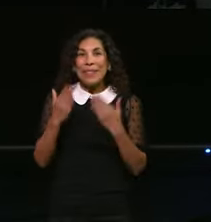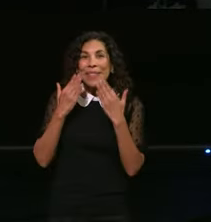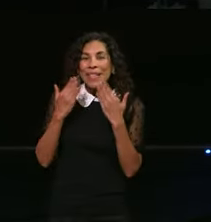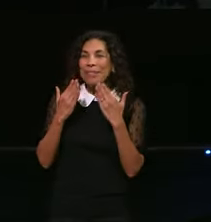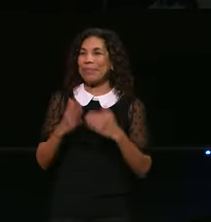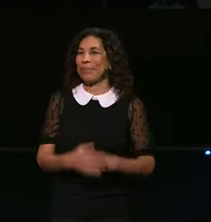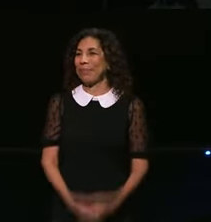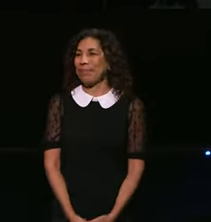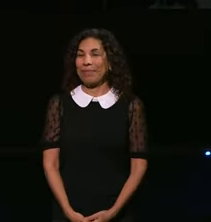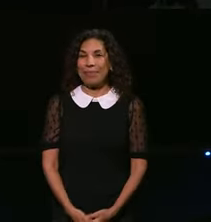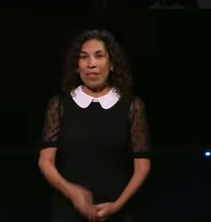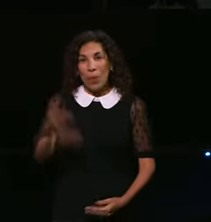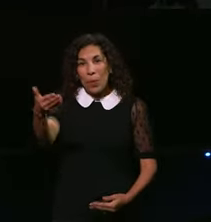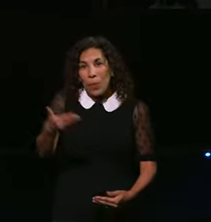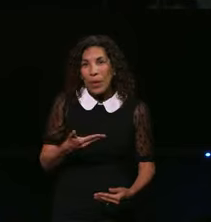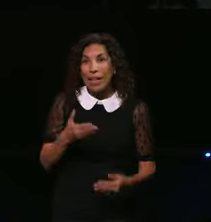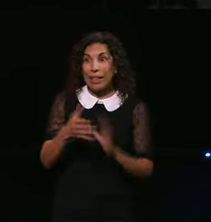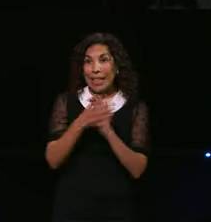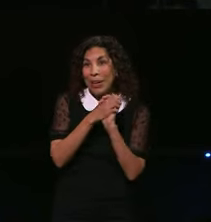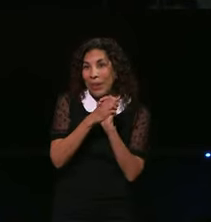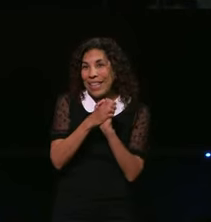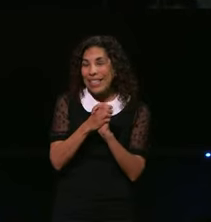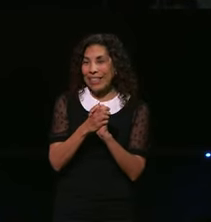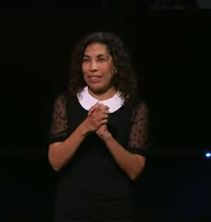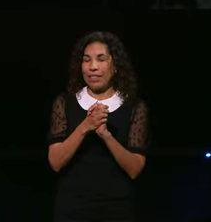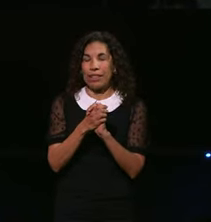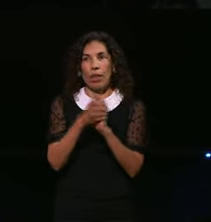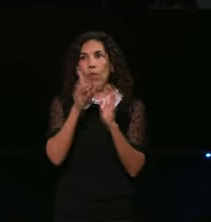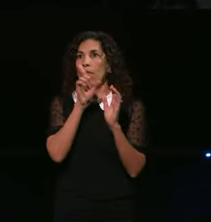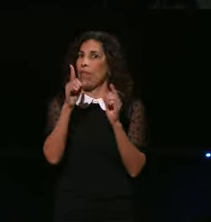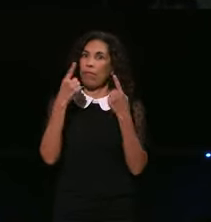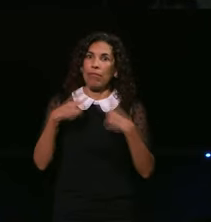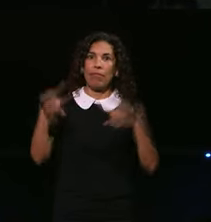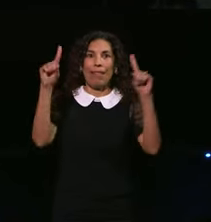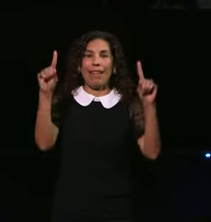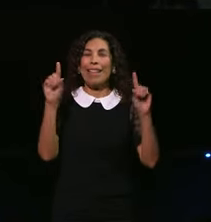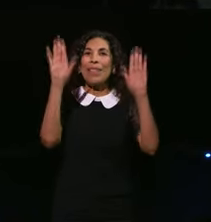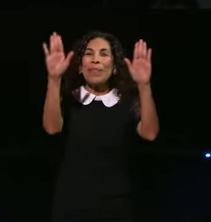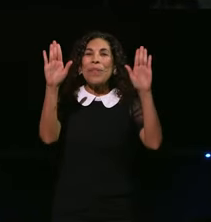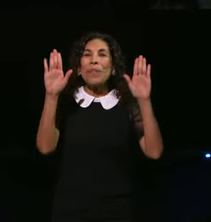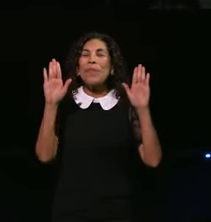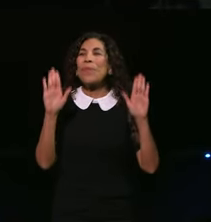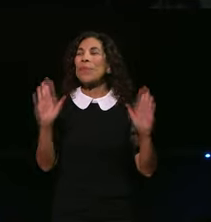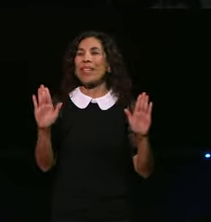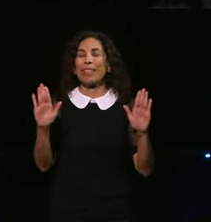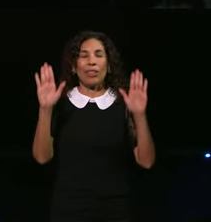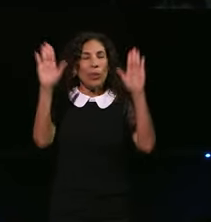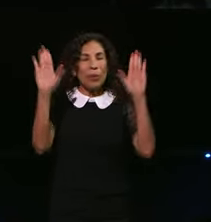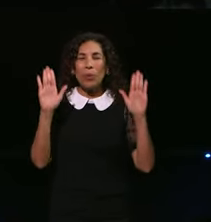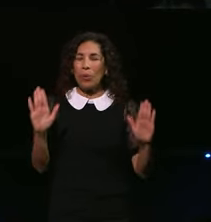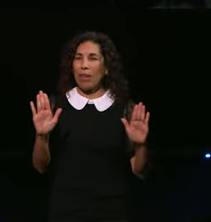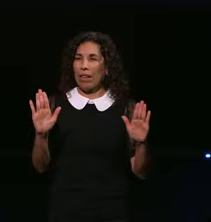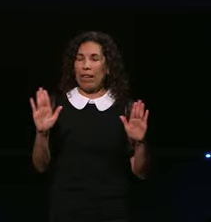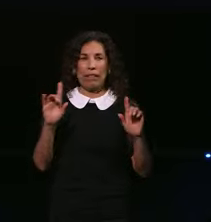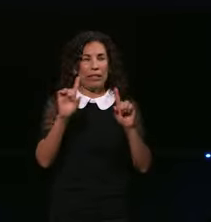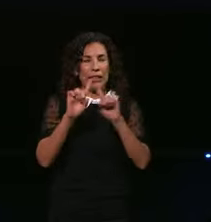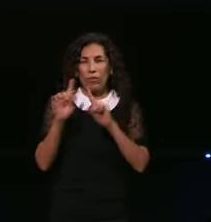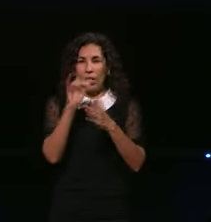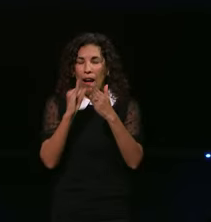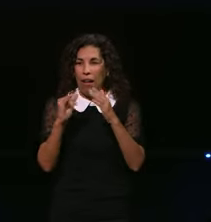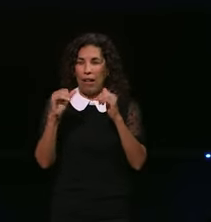Thank you. Yeah. Welcome, you guys, and congratulations. What an accomplishment. Such a great show of artistry.